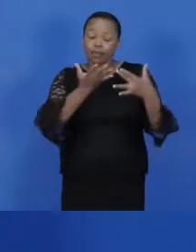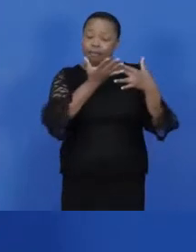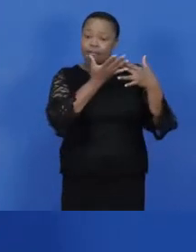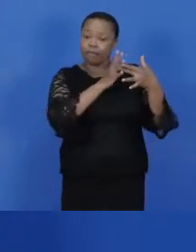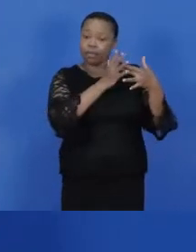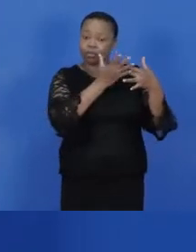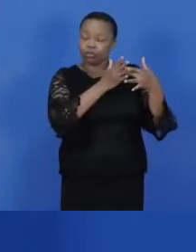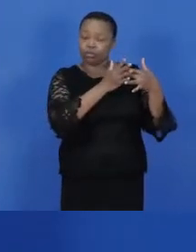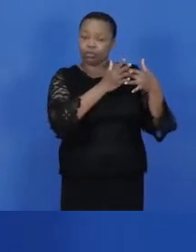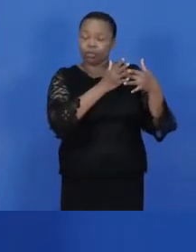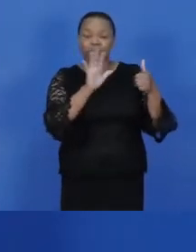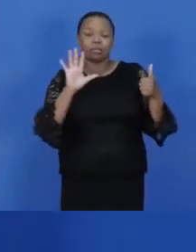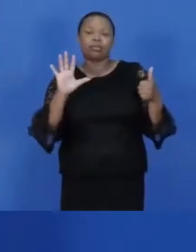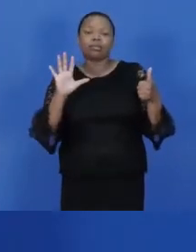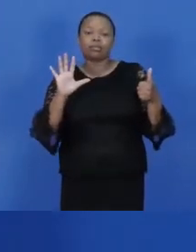then